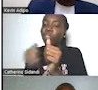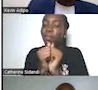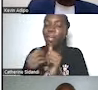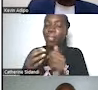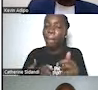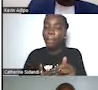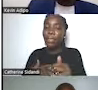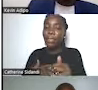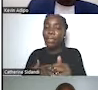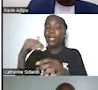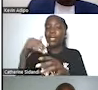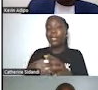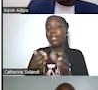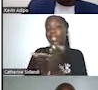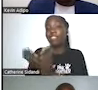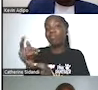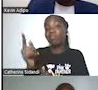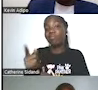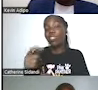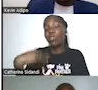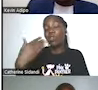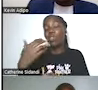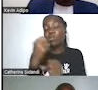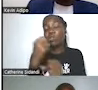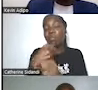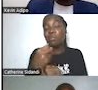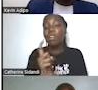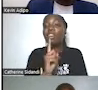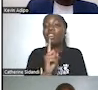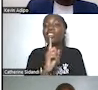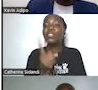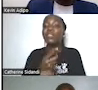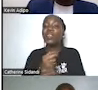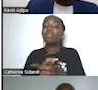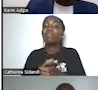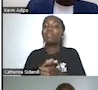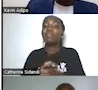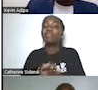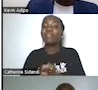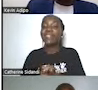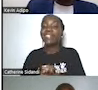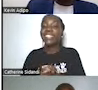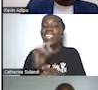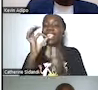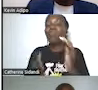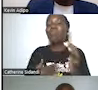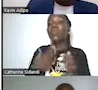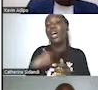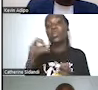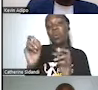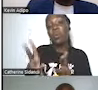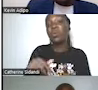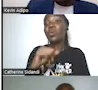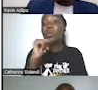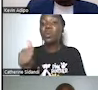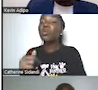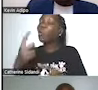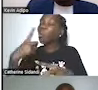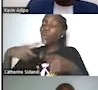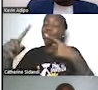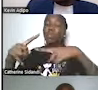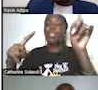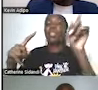she's always made sure that whether I like it or not, it's a win-win, and I must